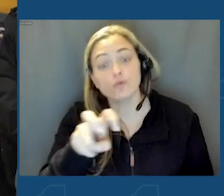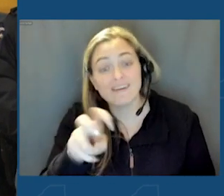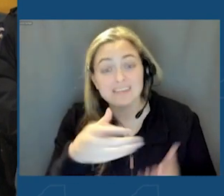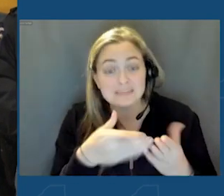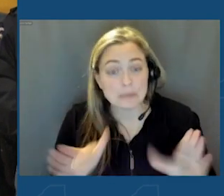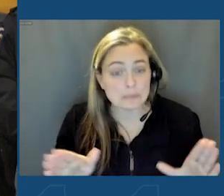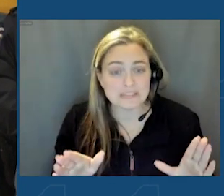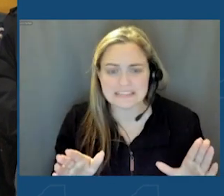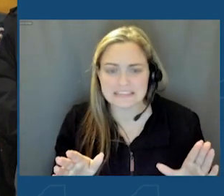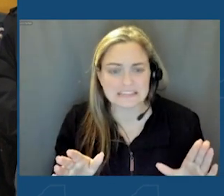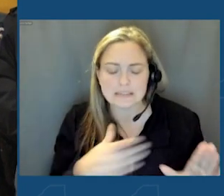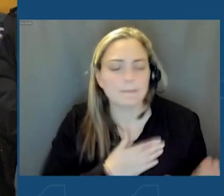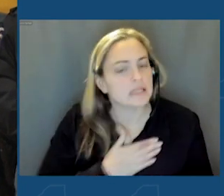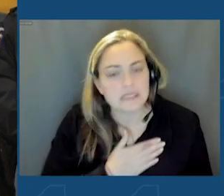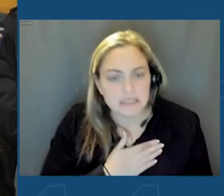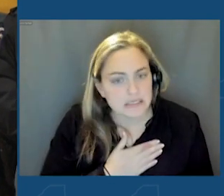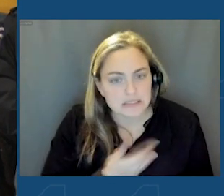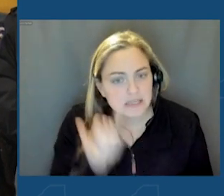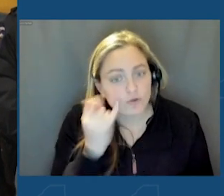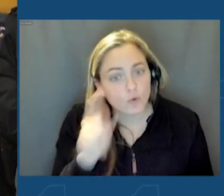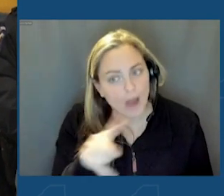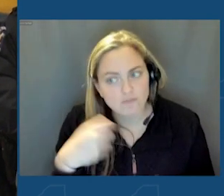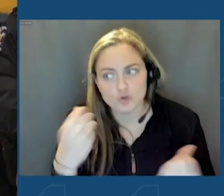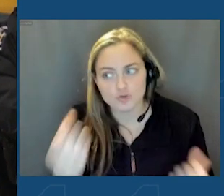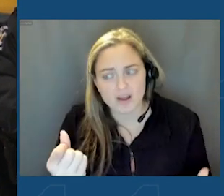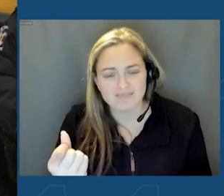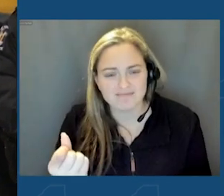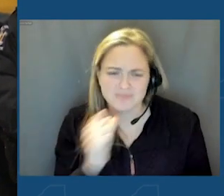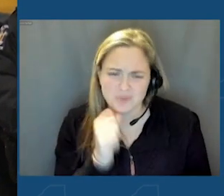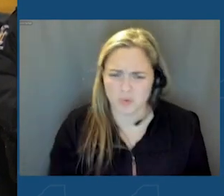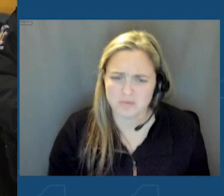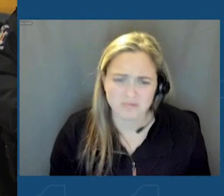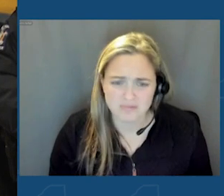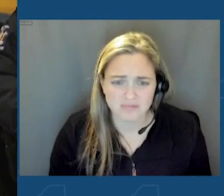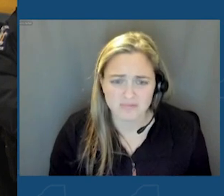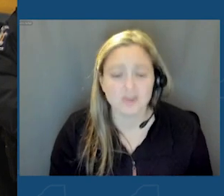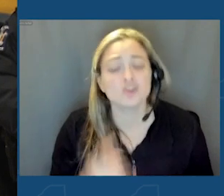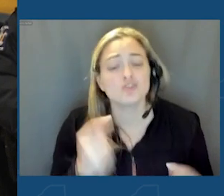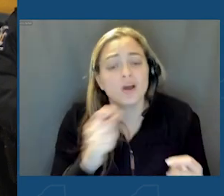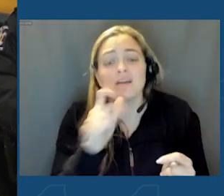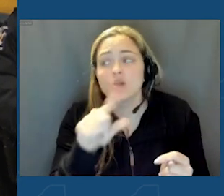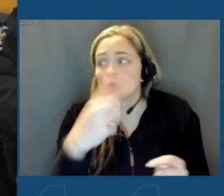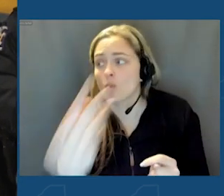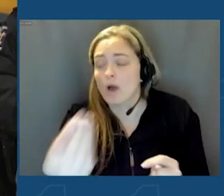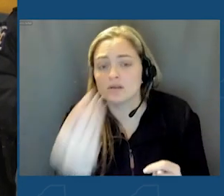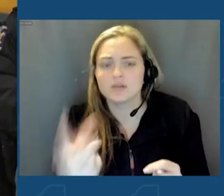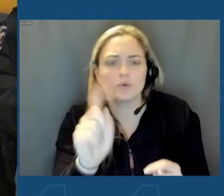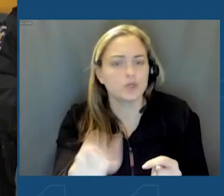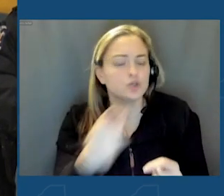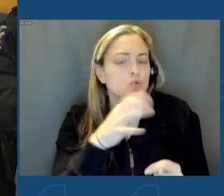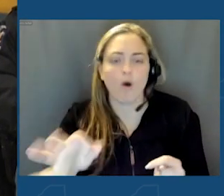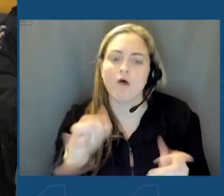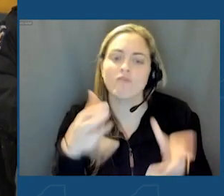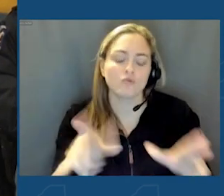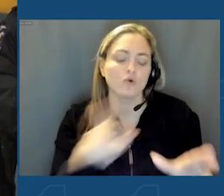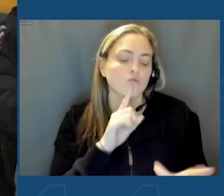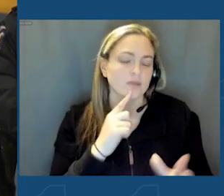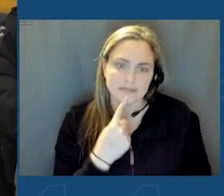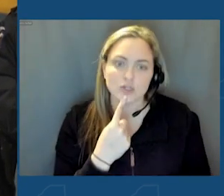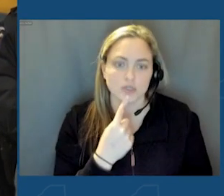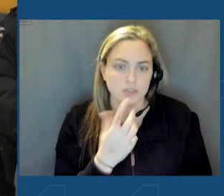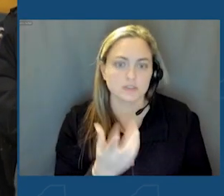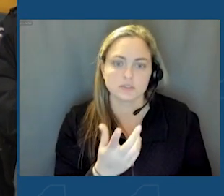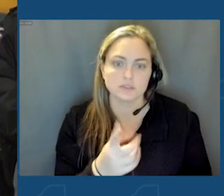if you have to be out don't try not to go outside we really need you off the roads this is a very serious situation